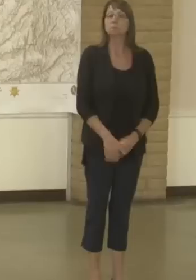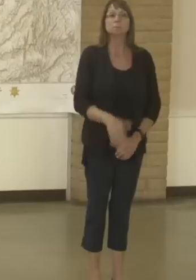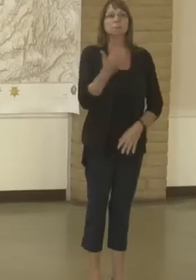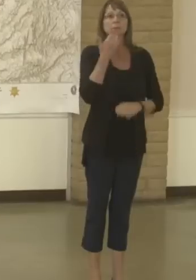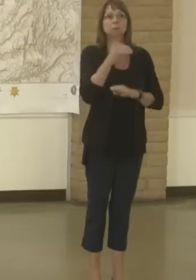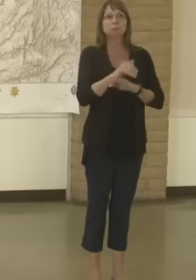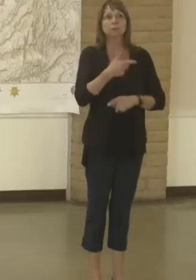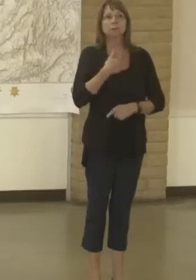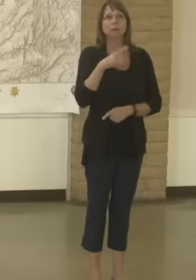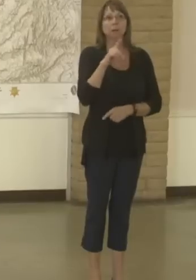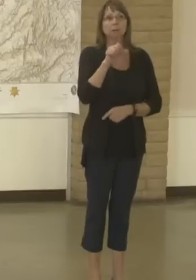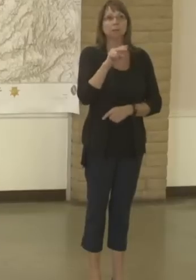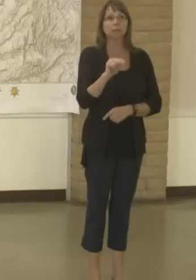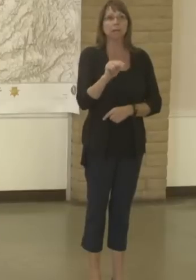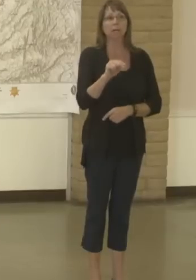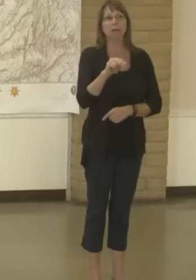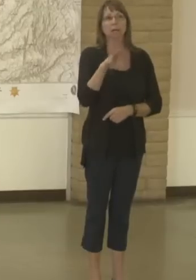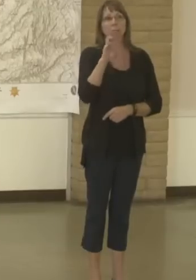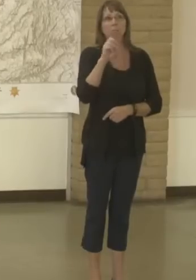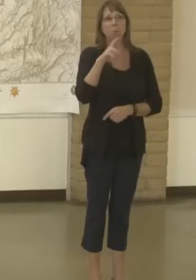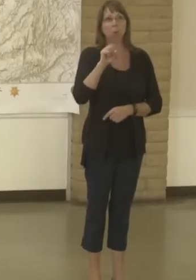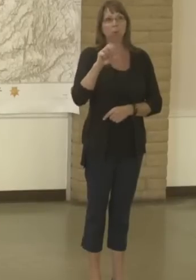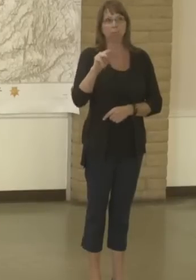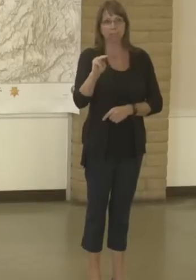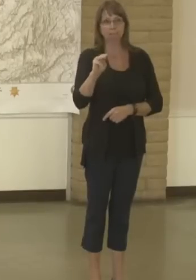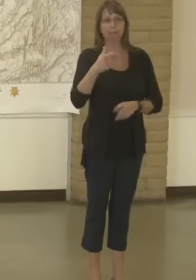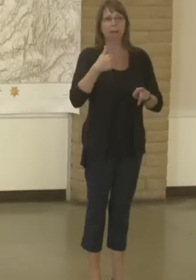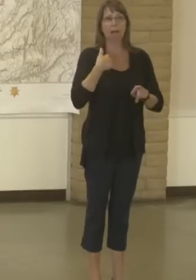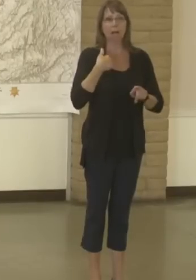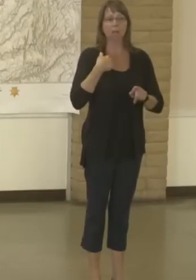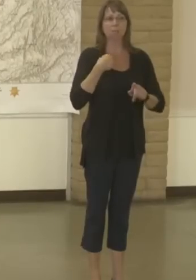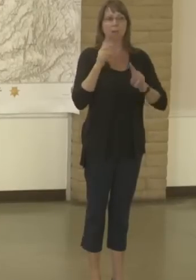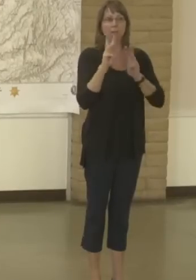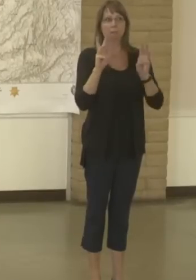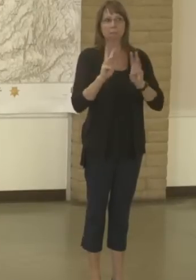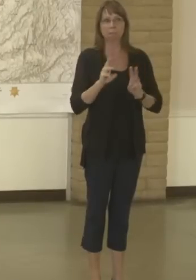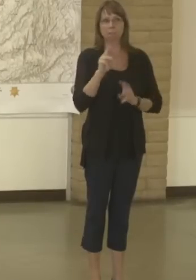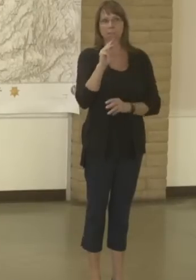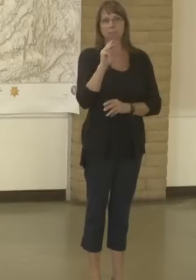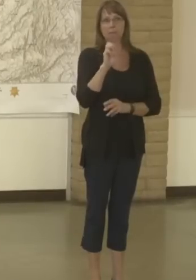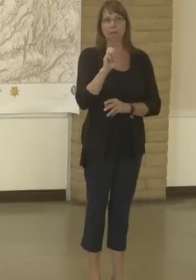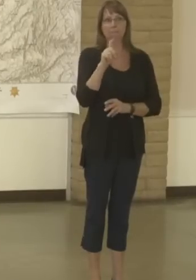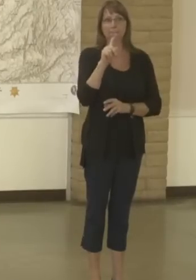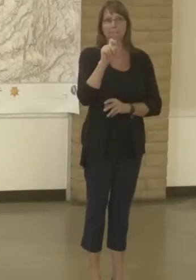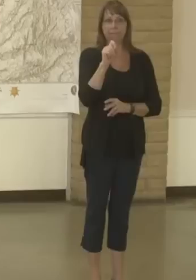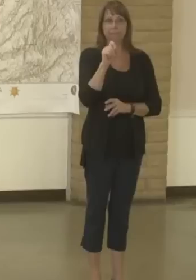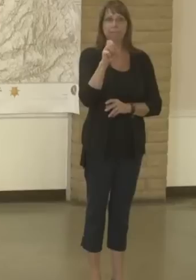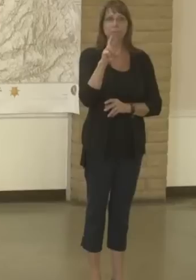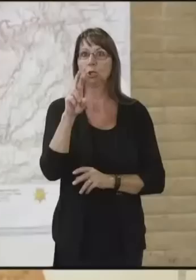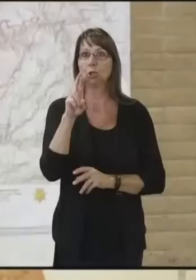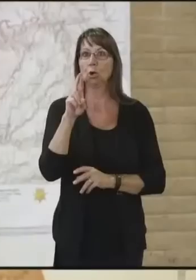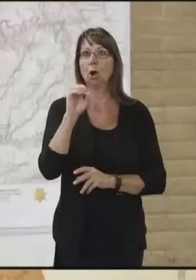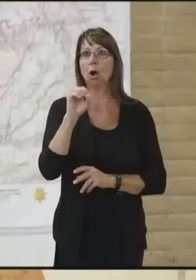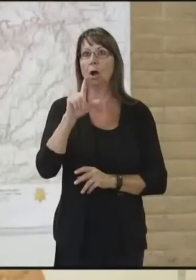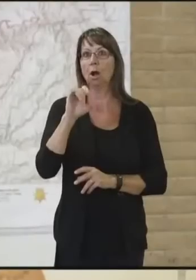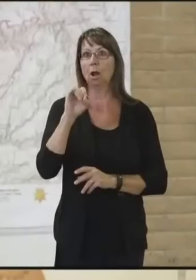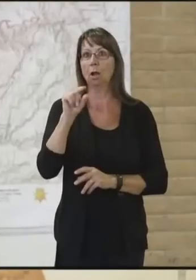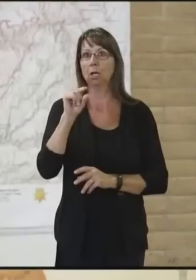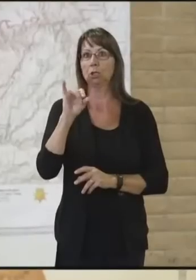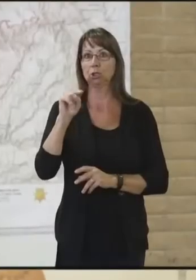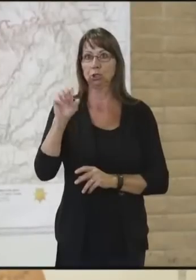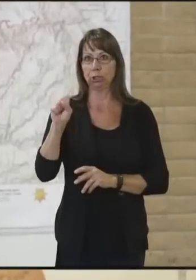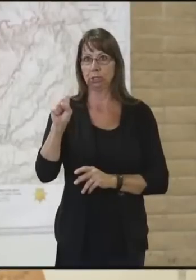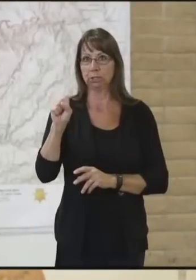Good evening. My name is Dan Borsum, and I'm the incident meteorologist assigned to support the firefighting efforts.